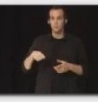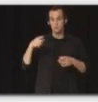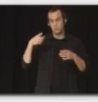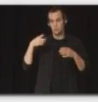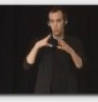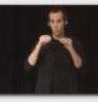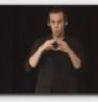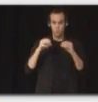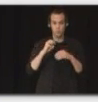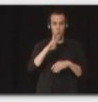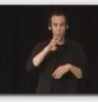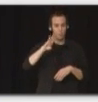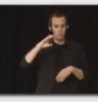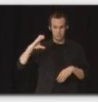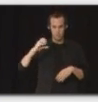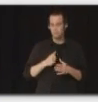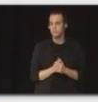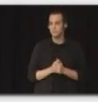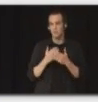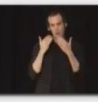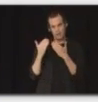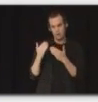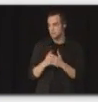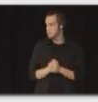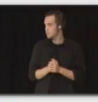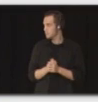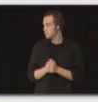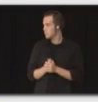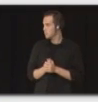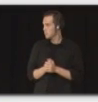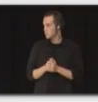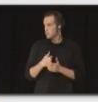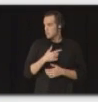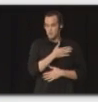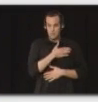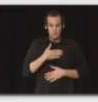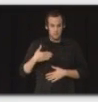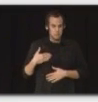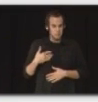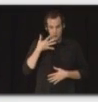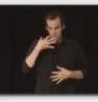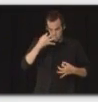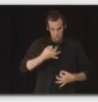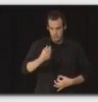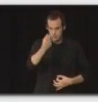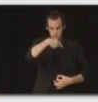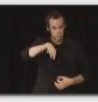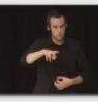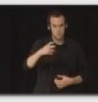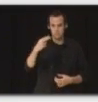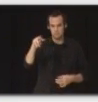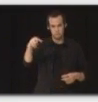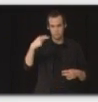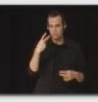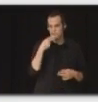Polytechnical University of Catalonia. Thank you very much, Francesc Xavier. So, without further ado, I truly wish you